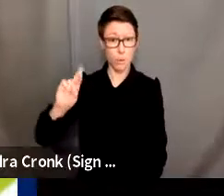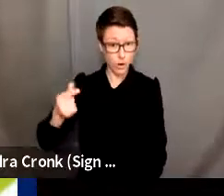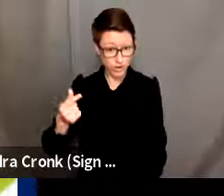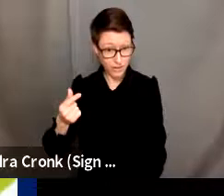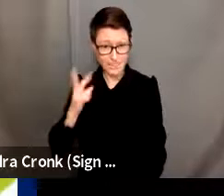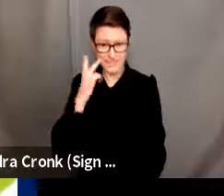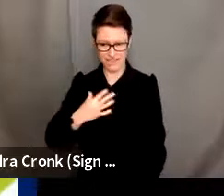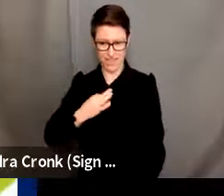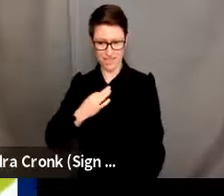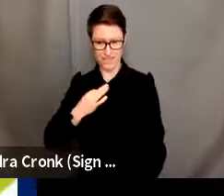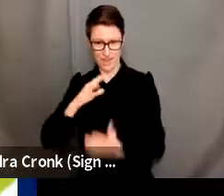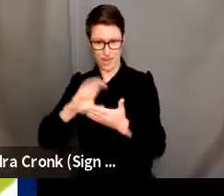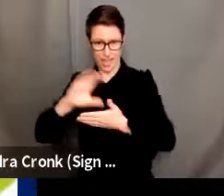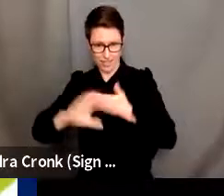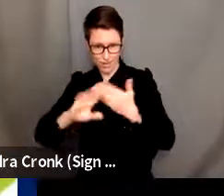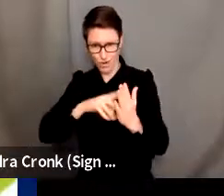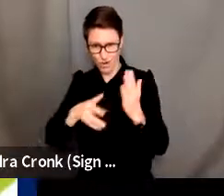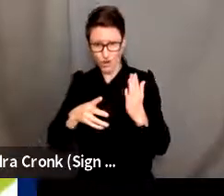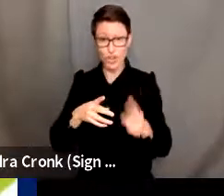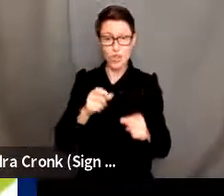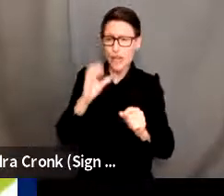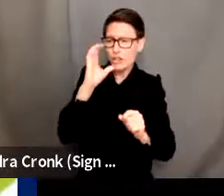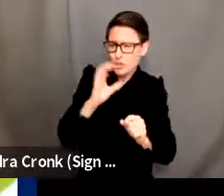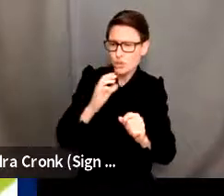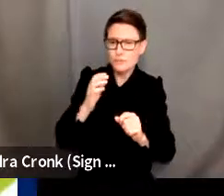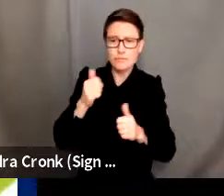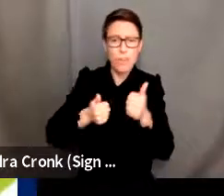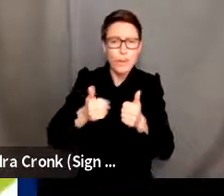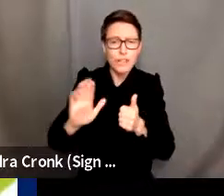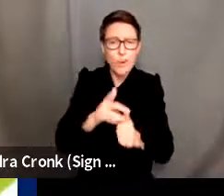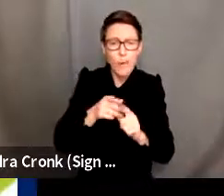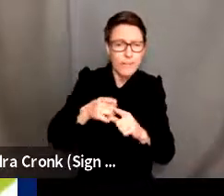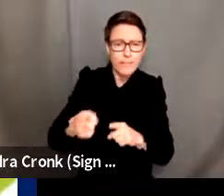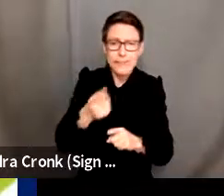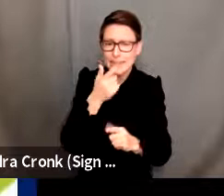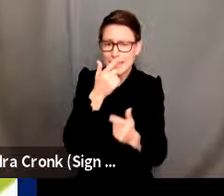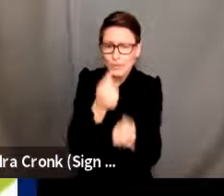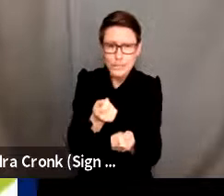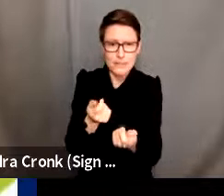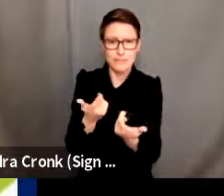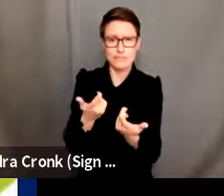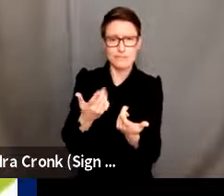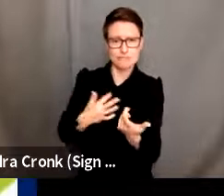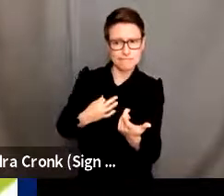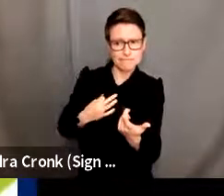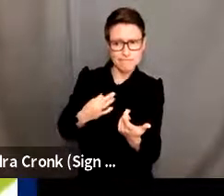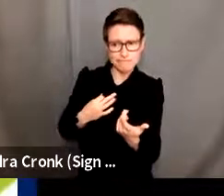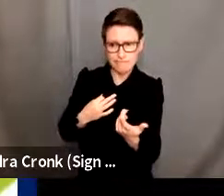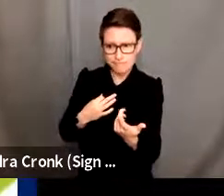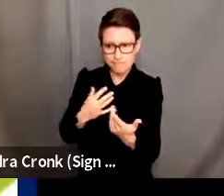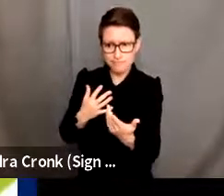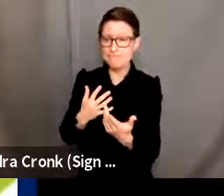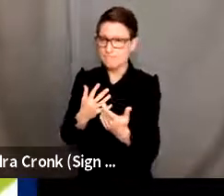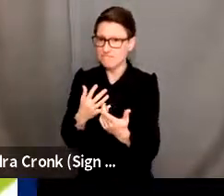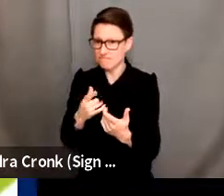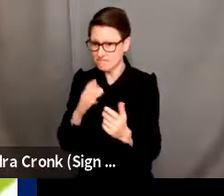by interest. So no matter what kind of volunteer opportunity you're looking for, their chances are good you're going to find